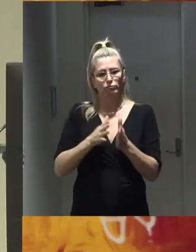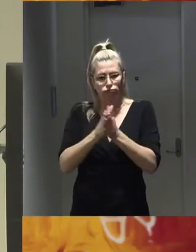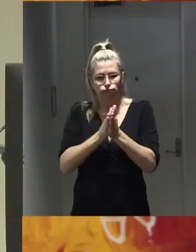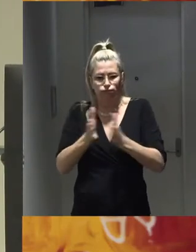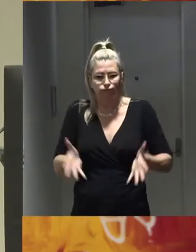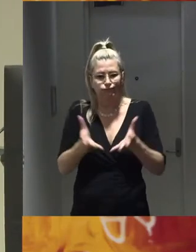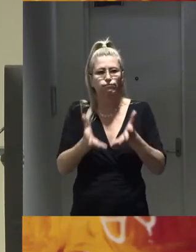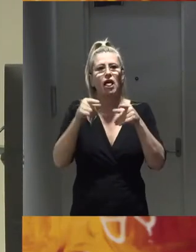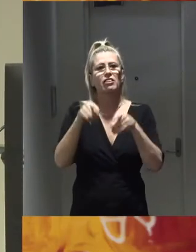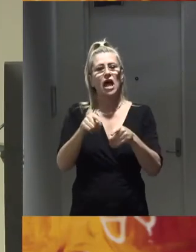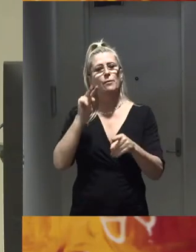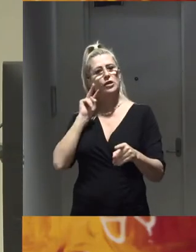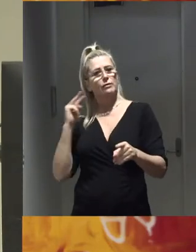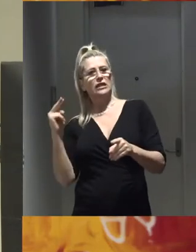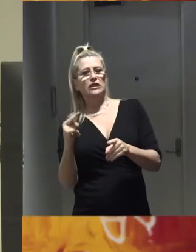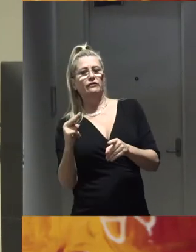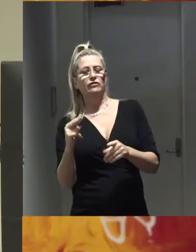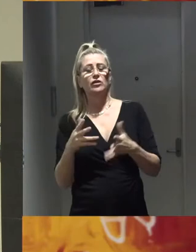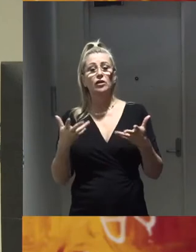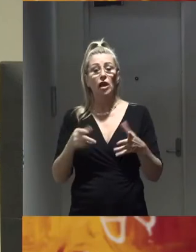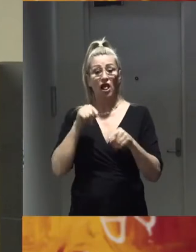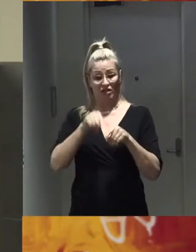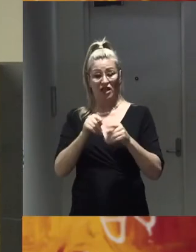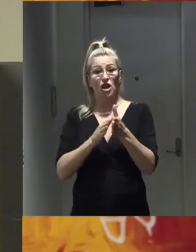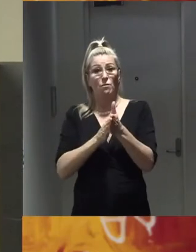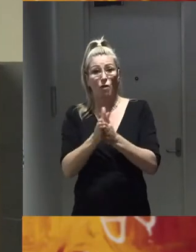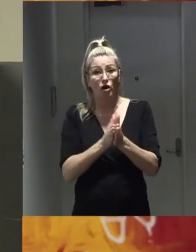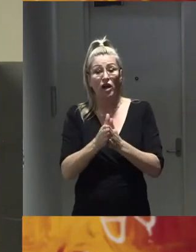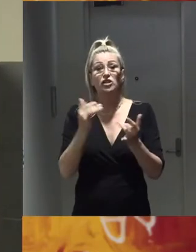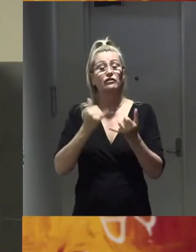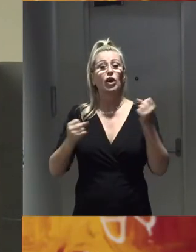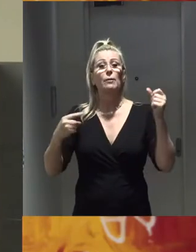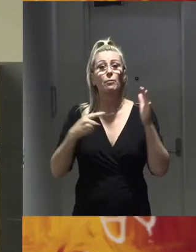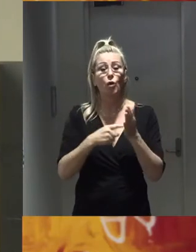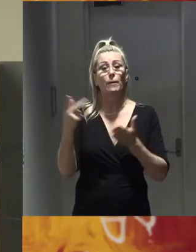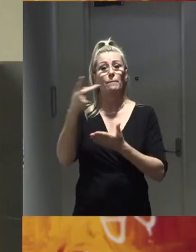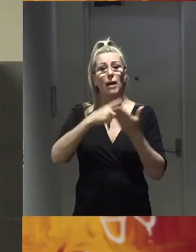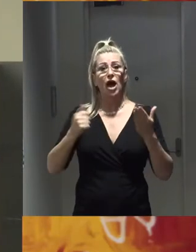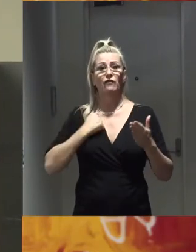perspective, despite motivation being fundamental to our human experience.